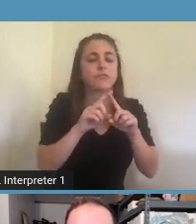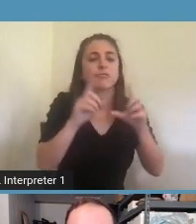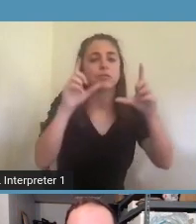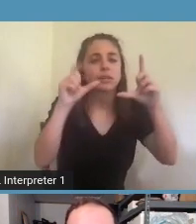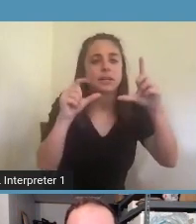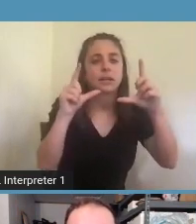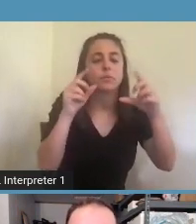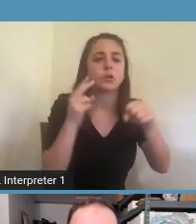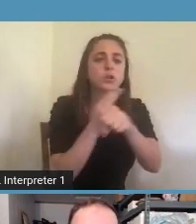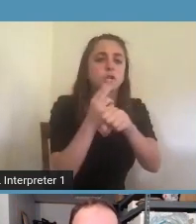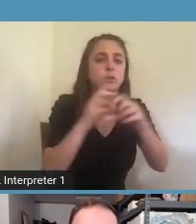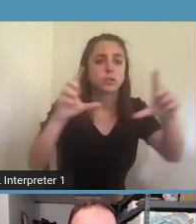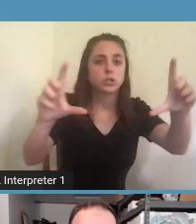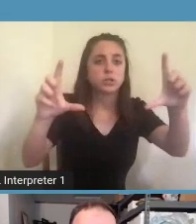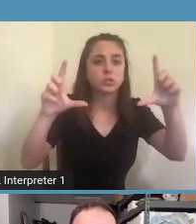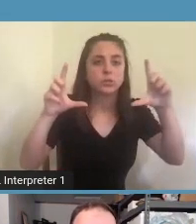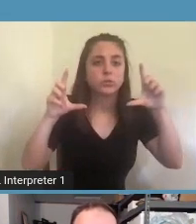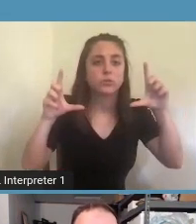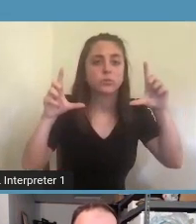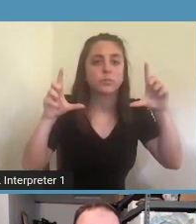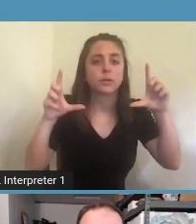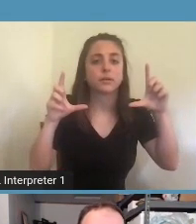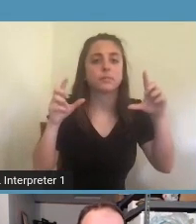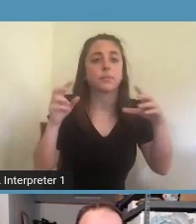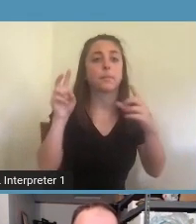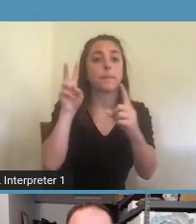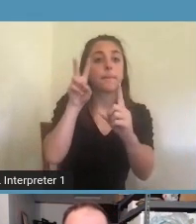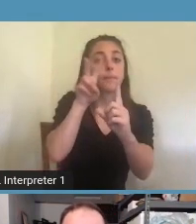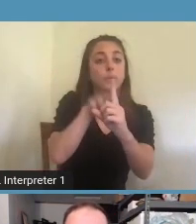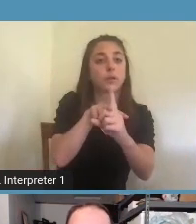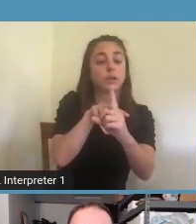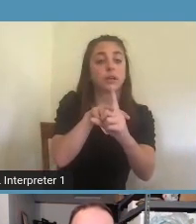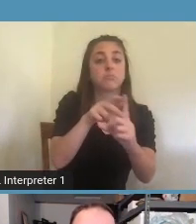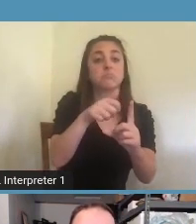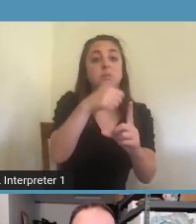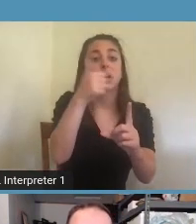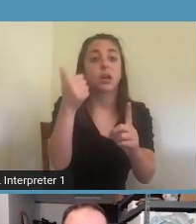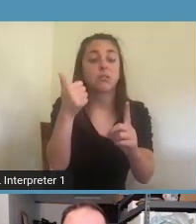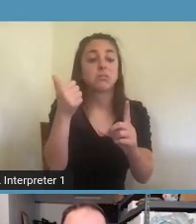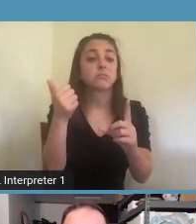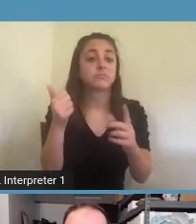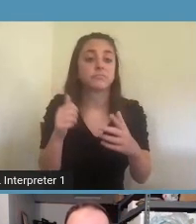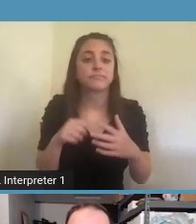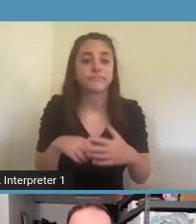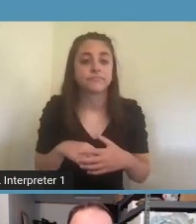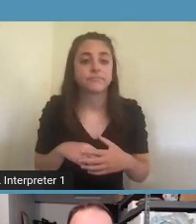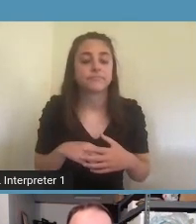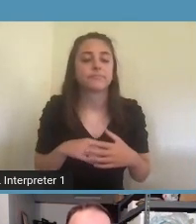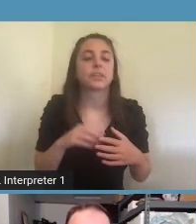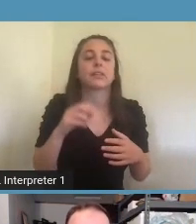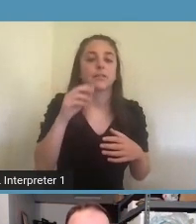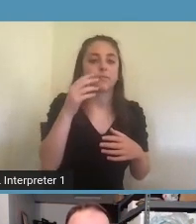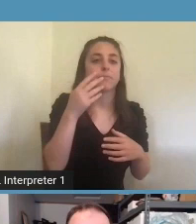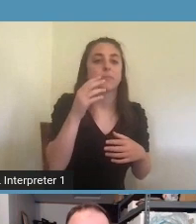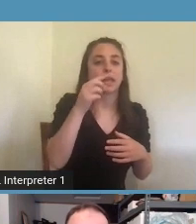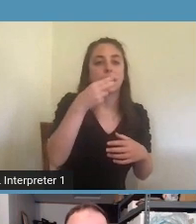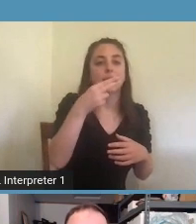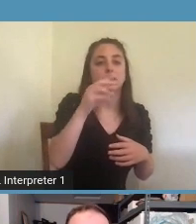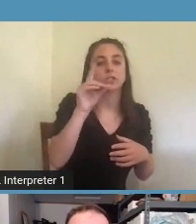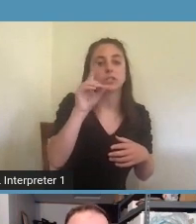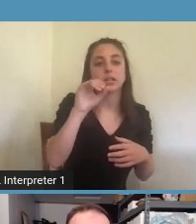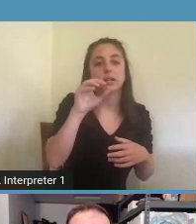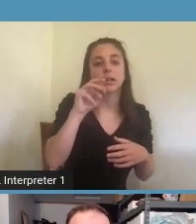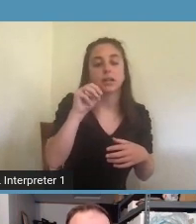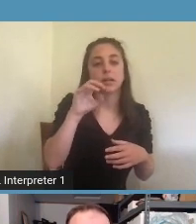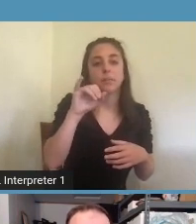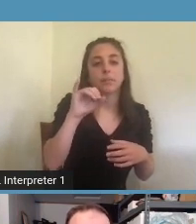used to zoom in, and I plugged in another video switcher into my 4-input HDMI switcher, so I had